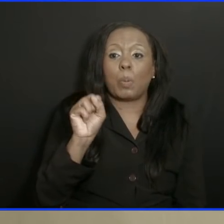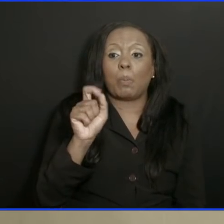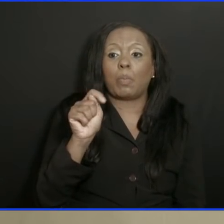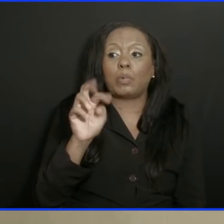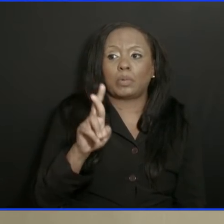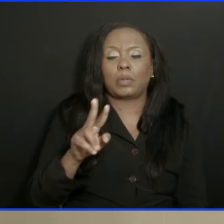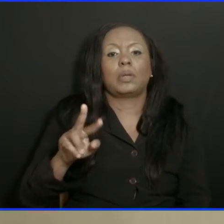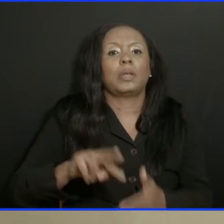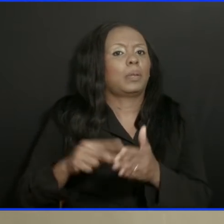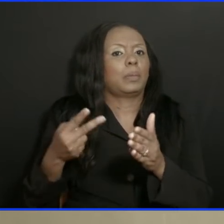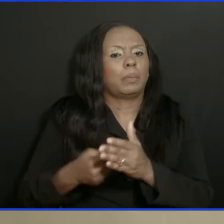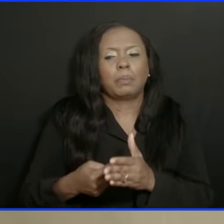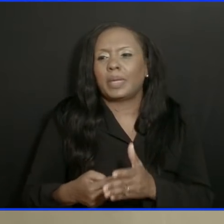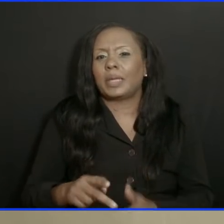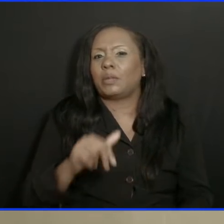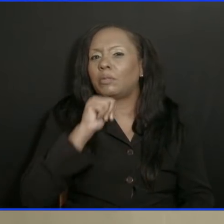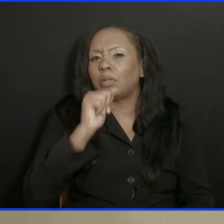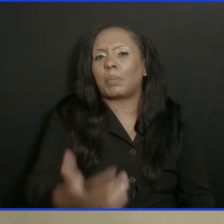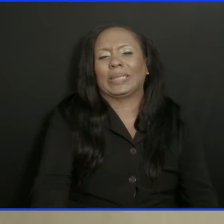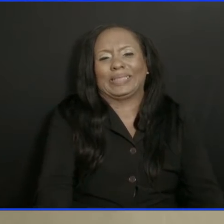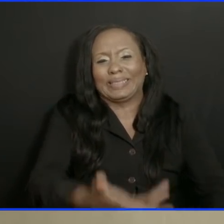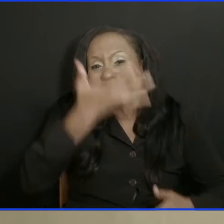to the Omicron variant.